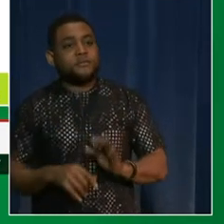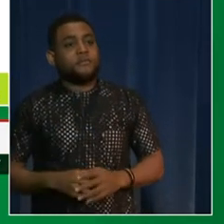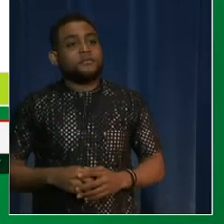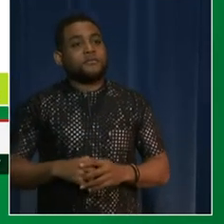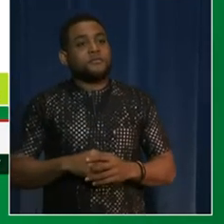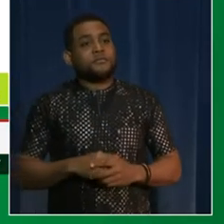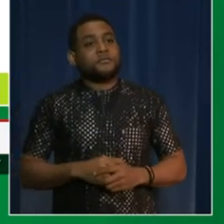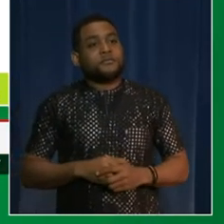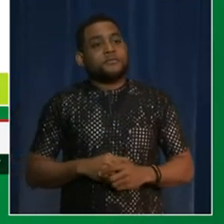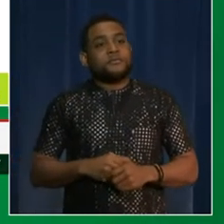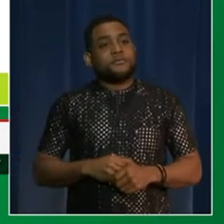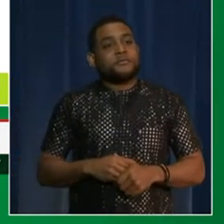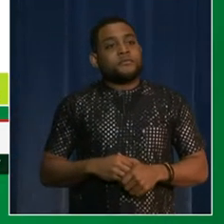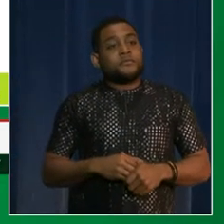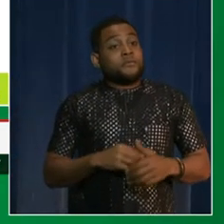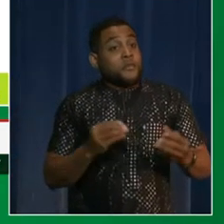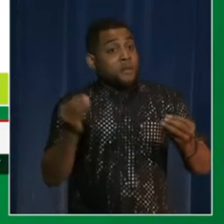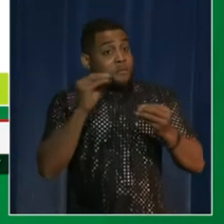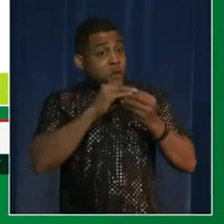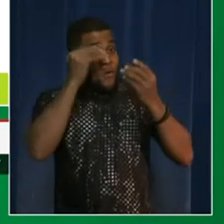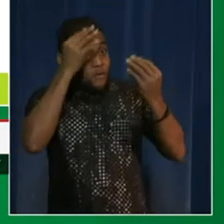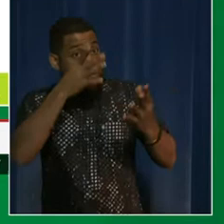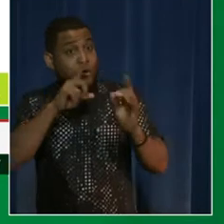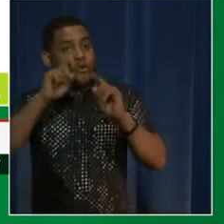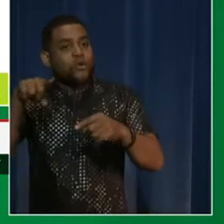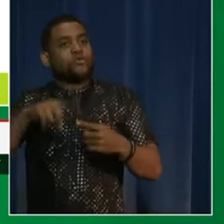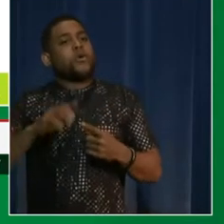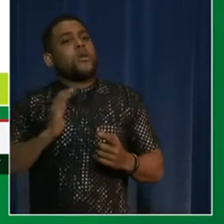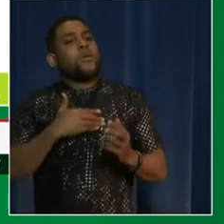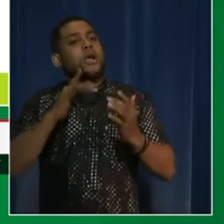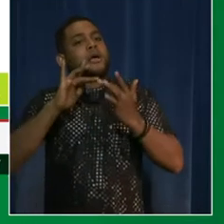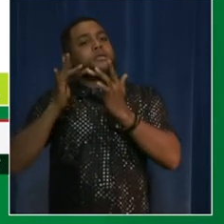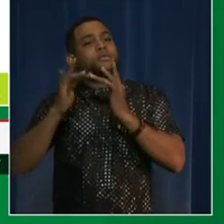For more information on these projects, please visit our website,